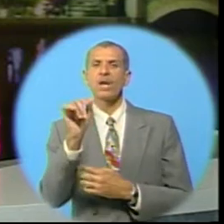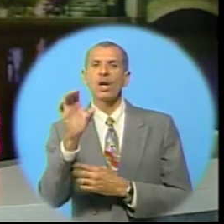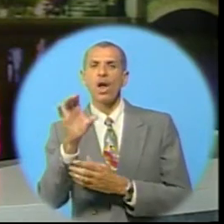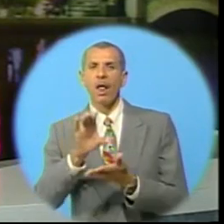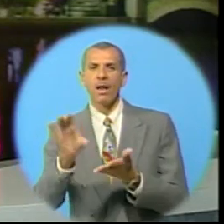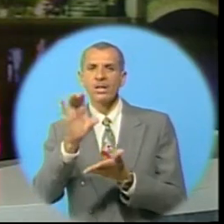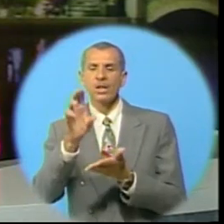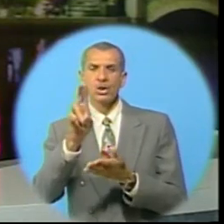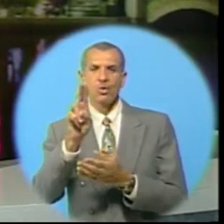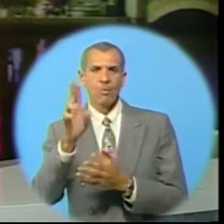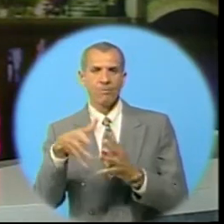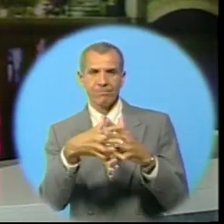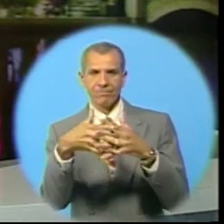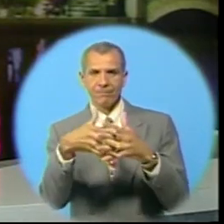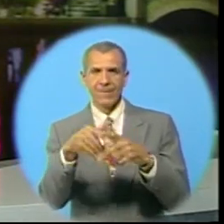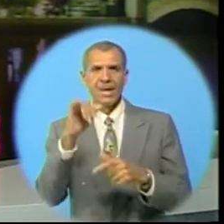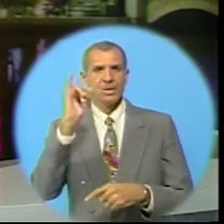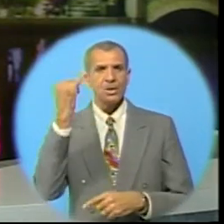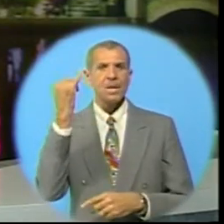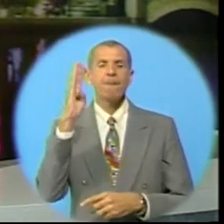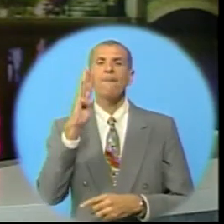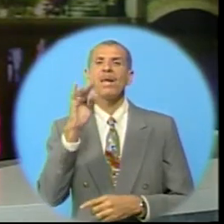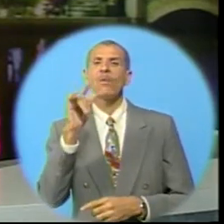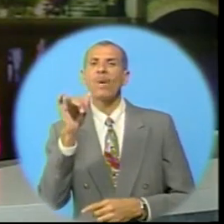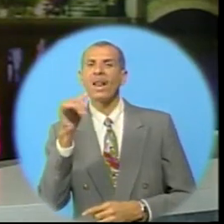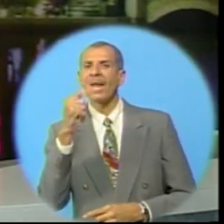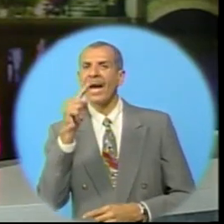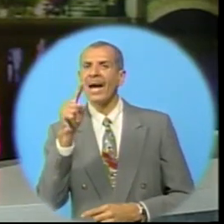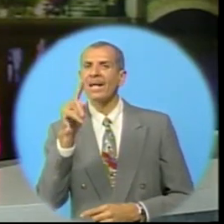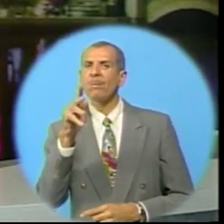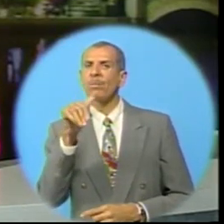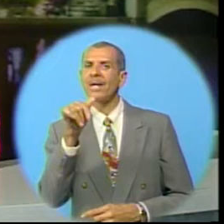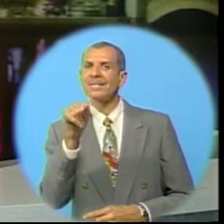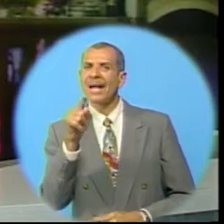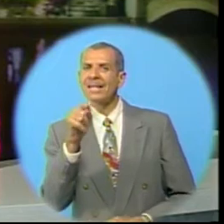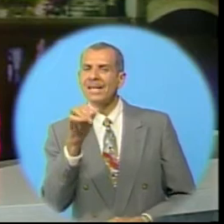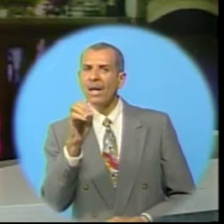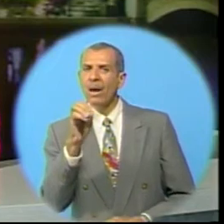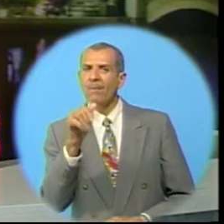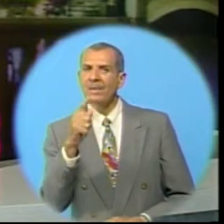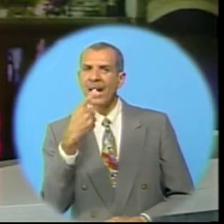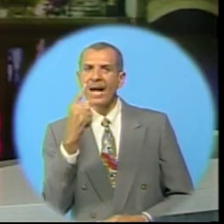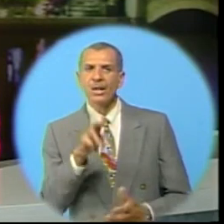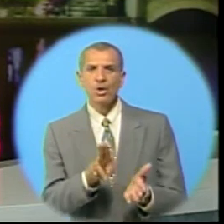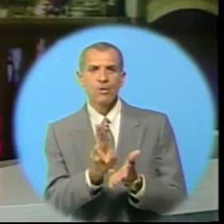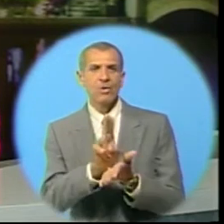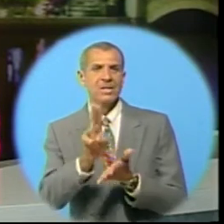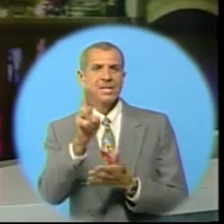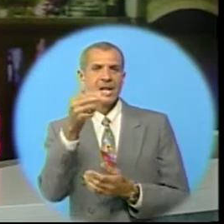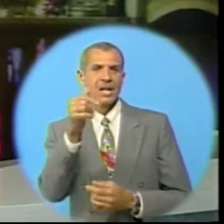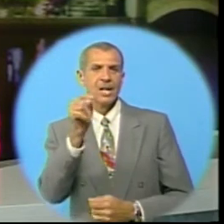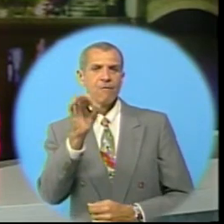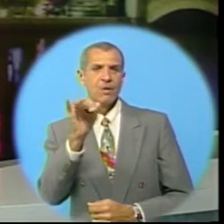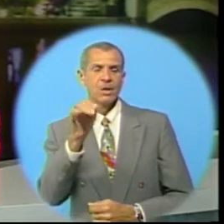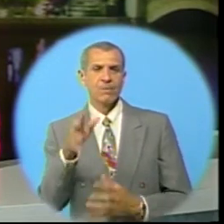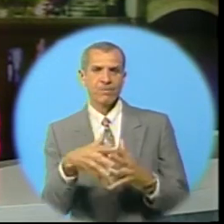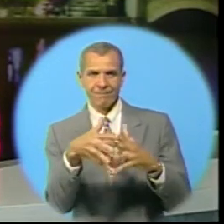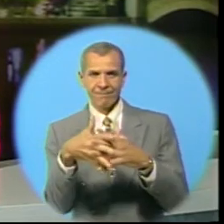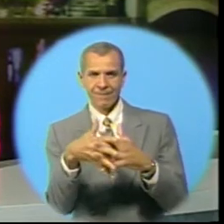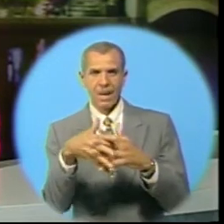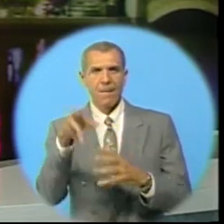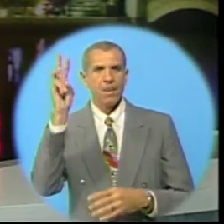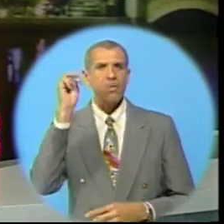Arts in the U.S. Janine Bailey, a BSc in Prosthetics Orthotics at the University of Hartford, USA. Marissa